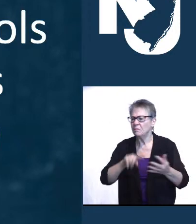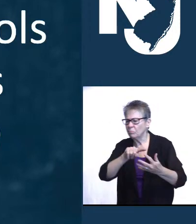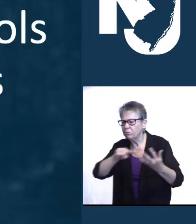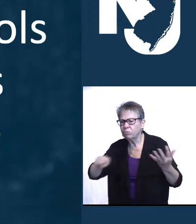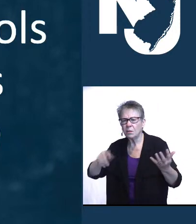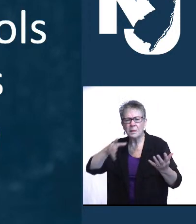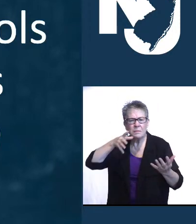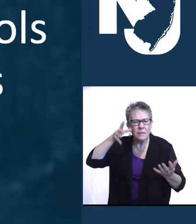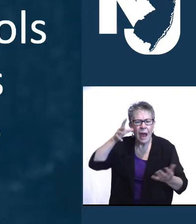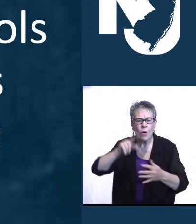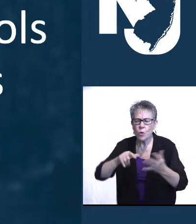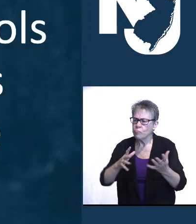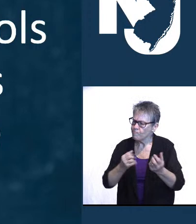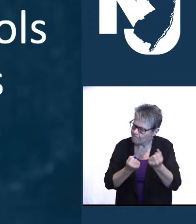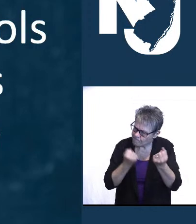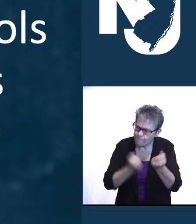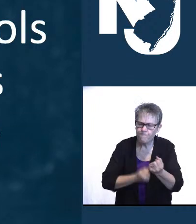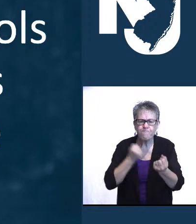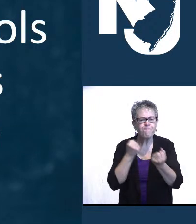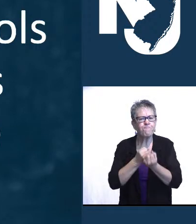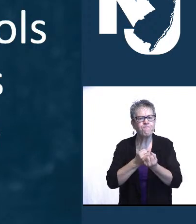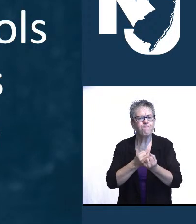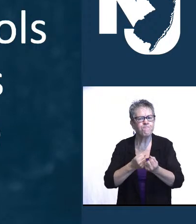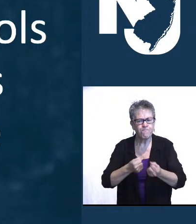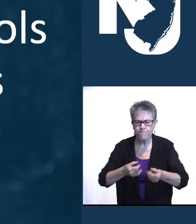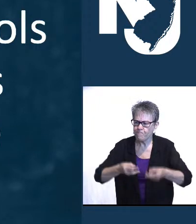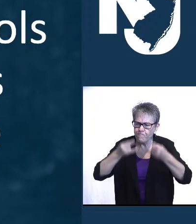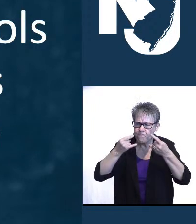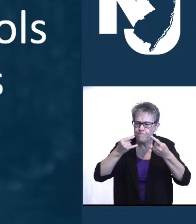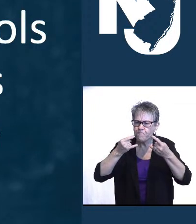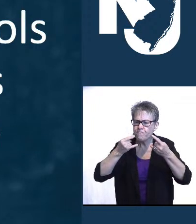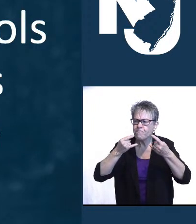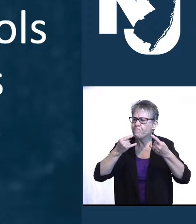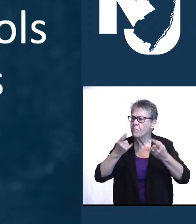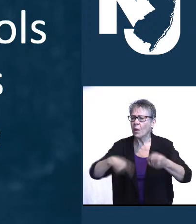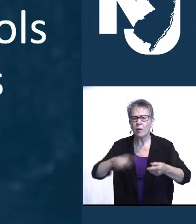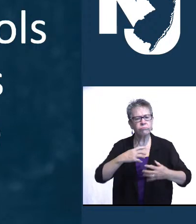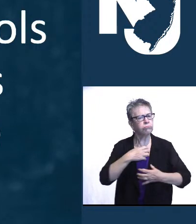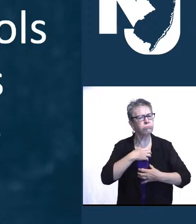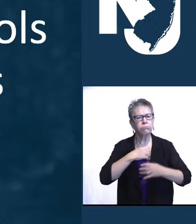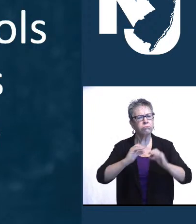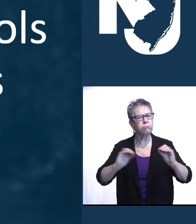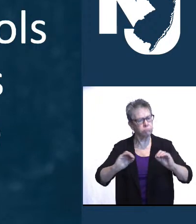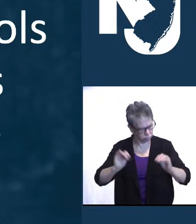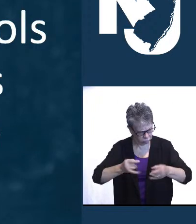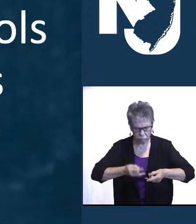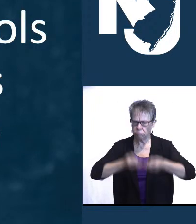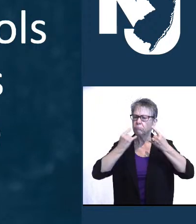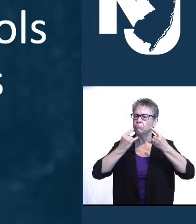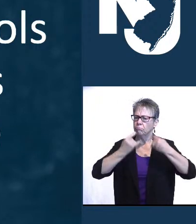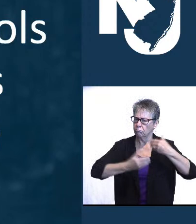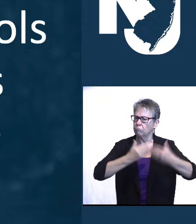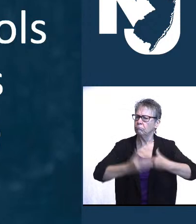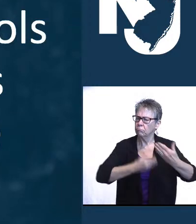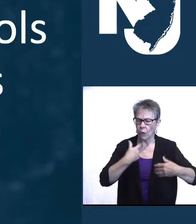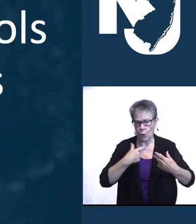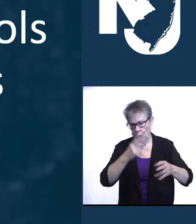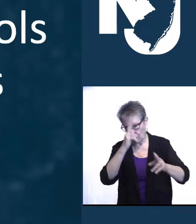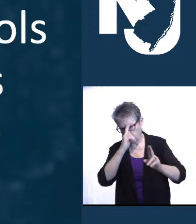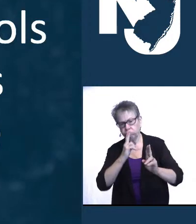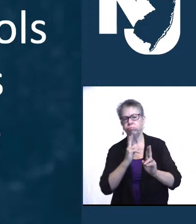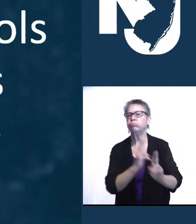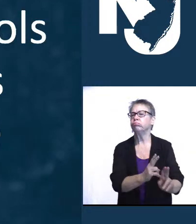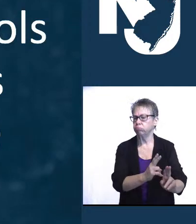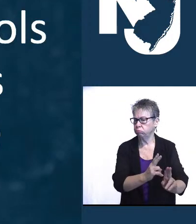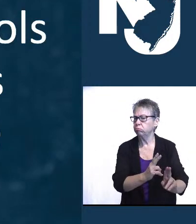Jersey values of selflessness, community spirit, collective responsibility, looking out for others. You are the